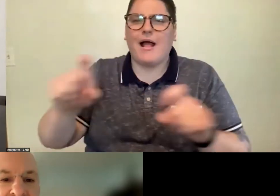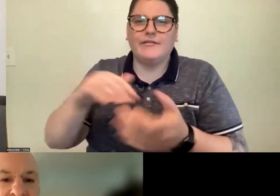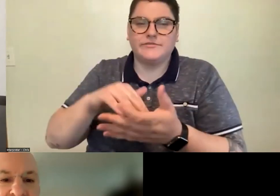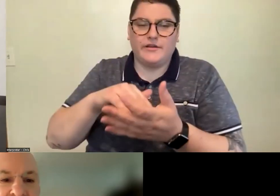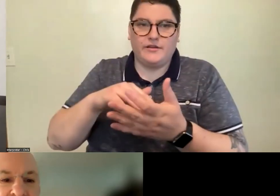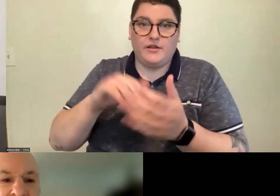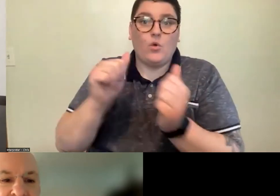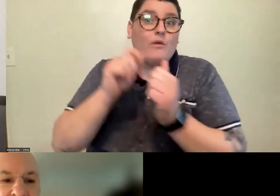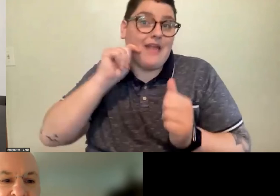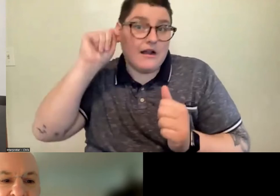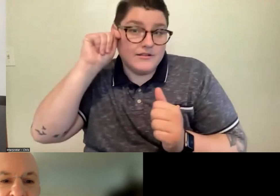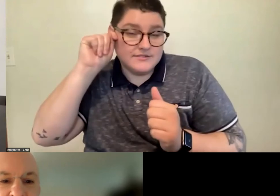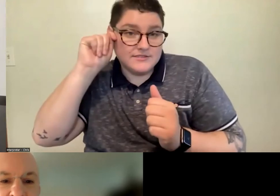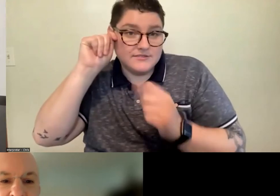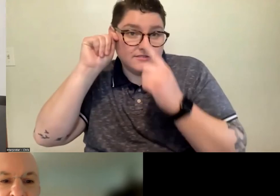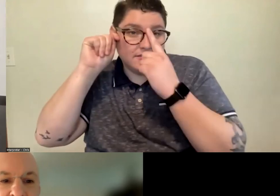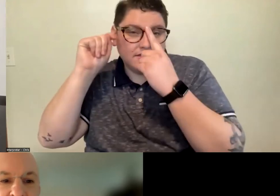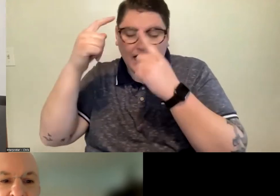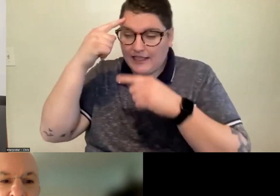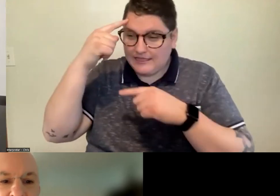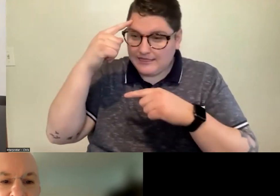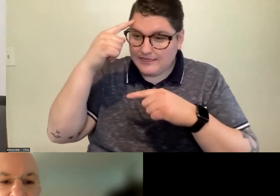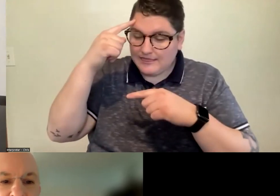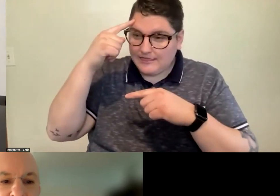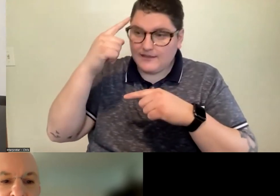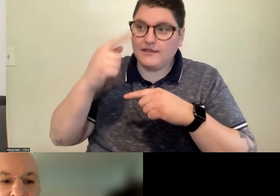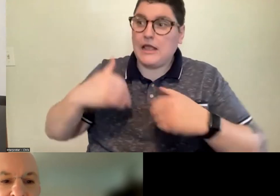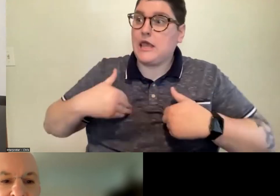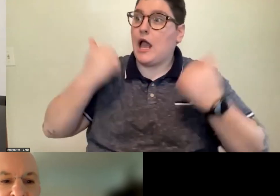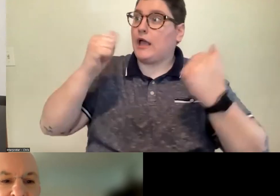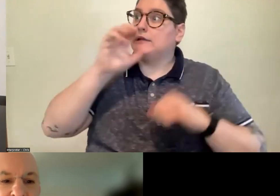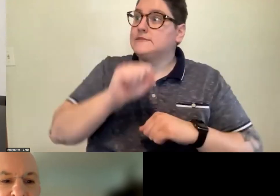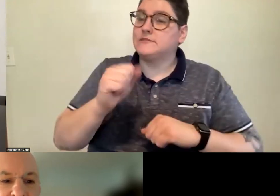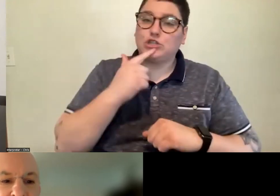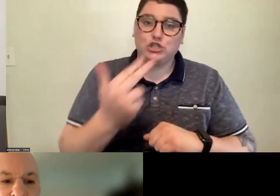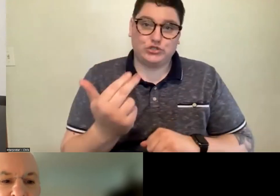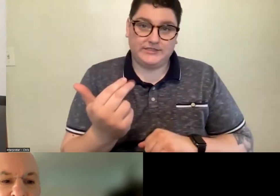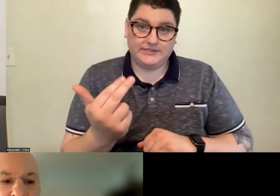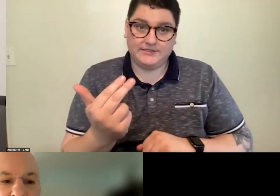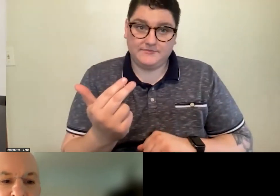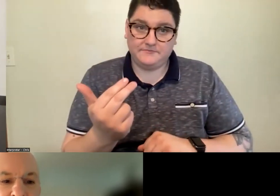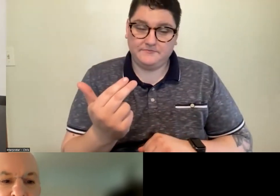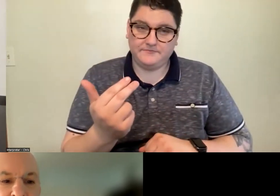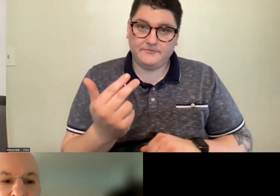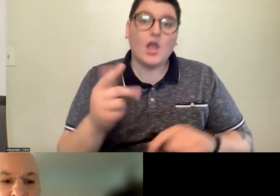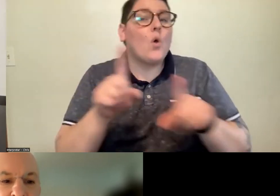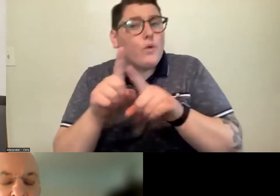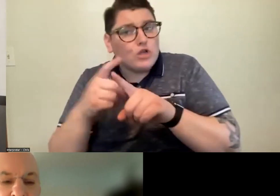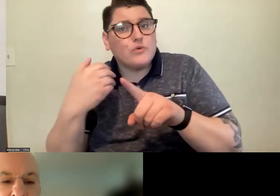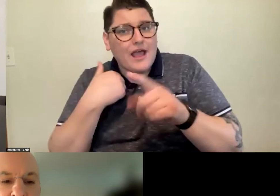with adolescents, I believe going down to age 13. And we also have a separate